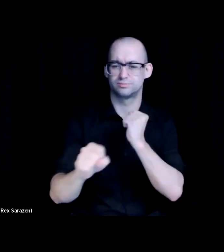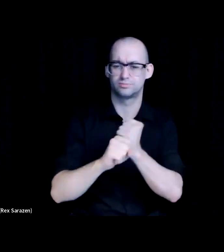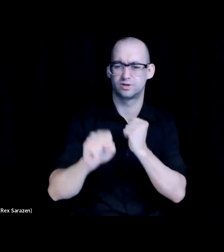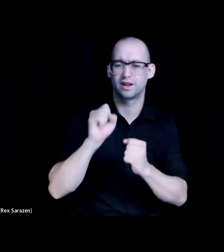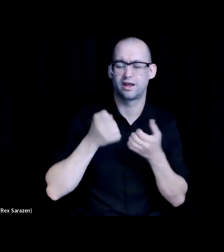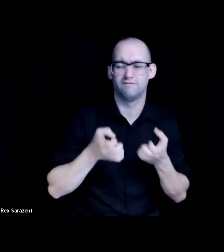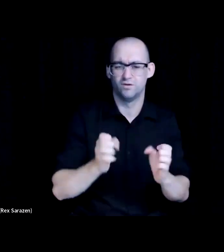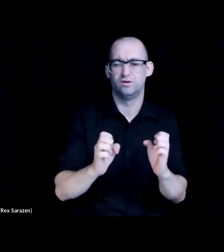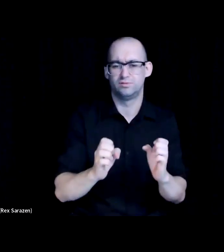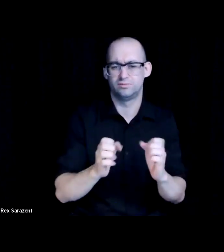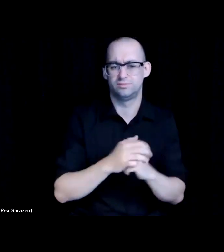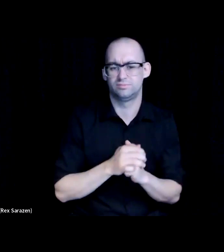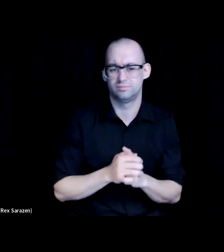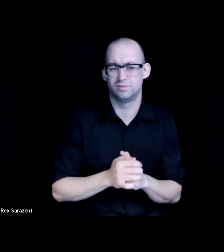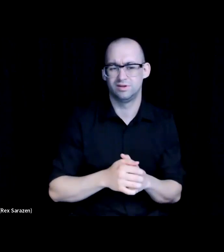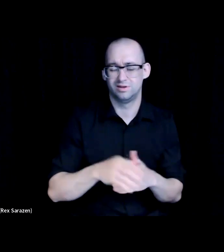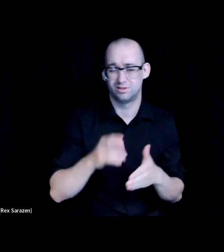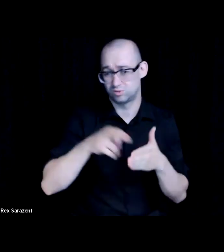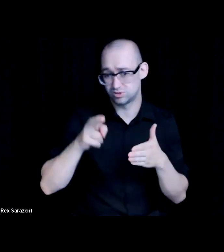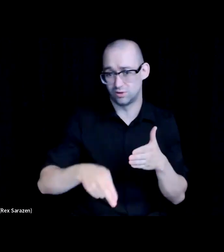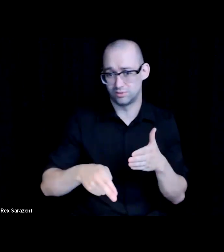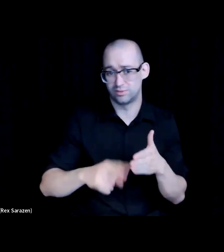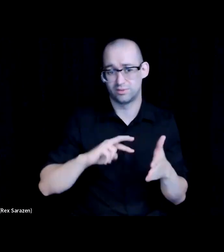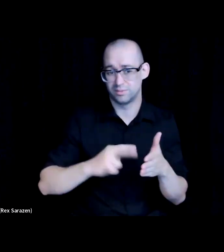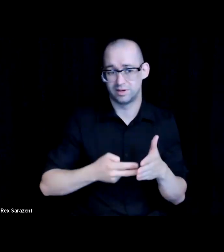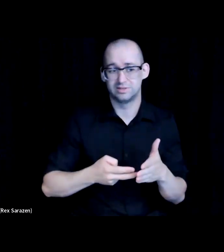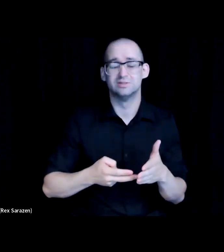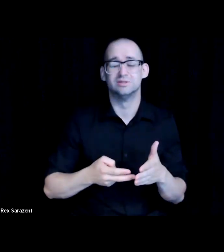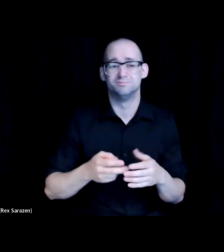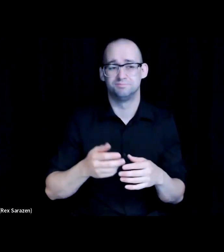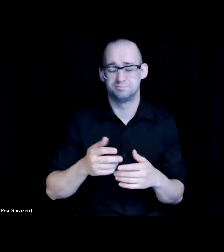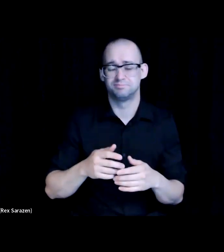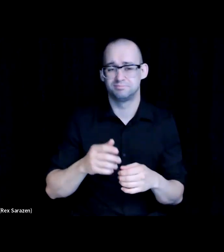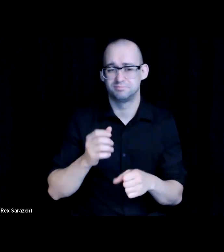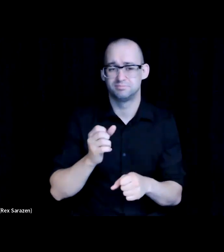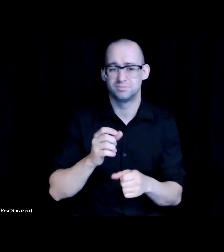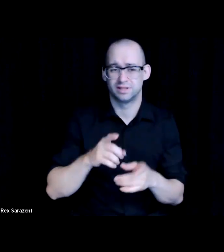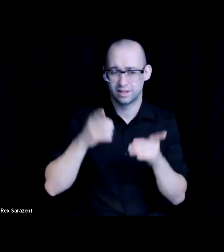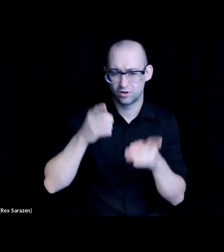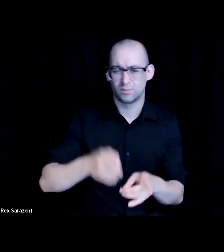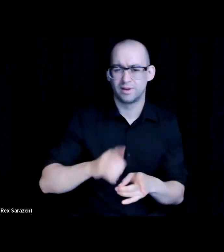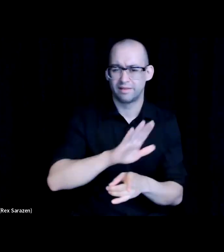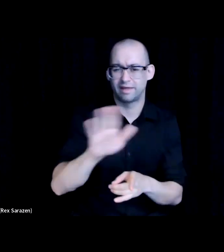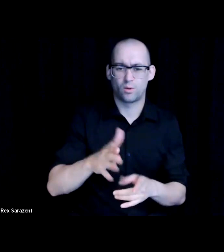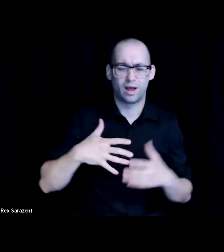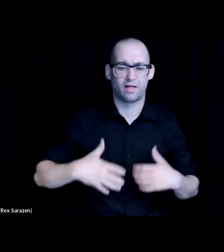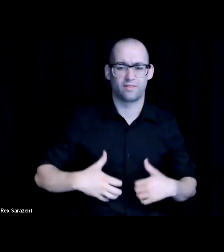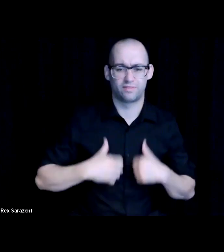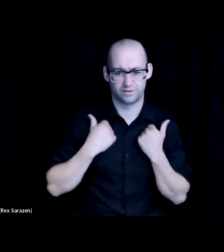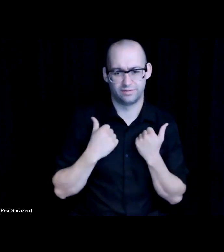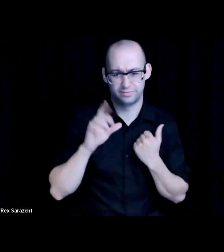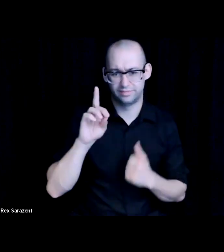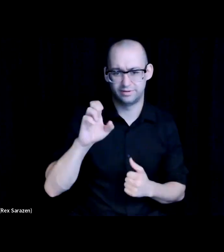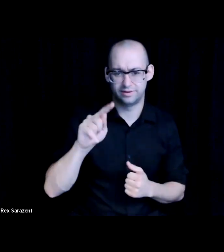has become seen as an important social determinant of health. CDPH also